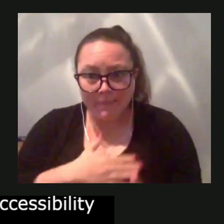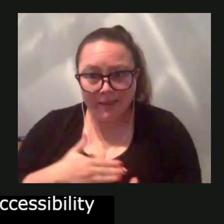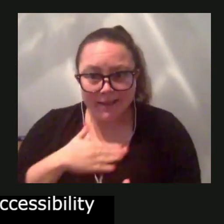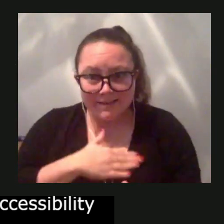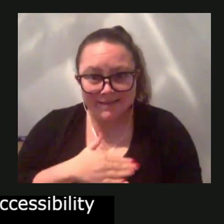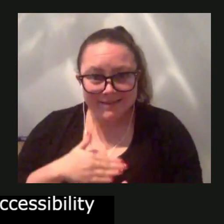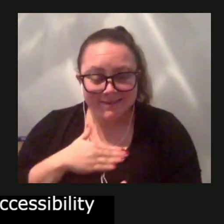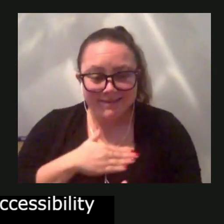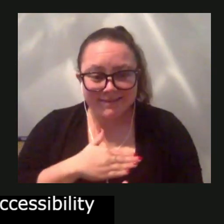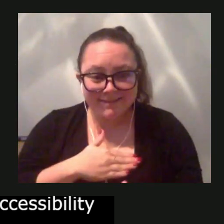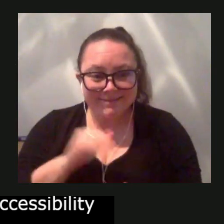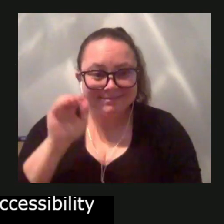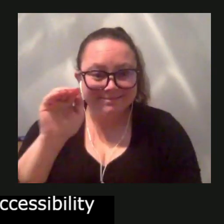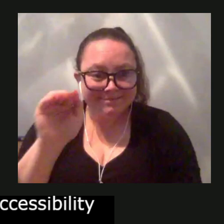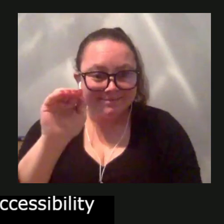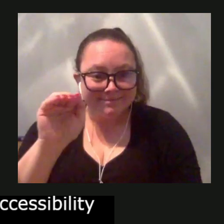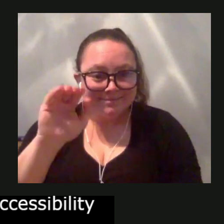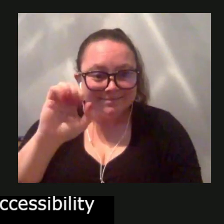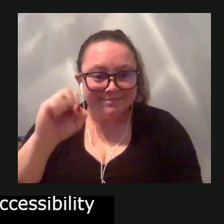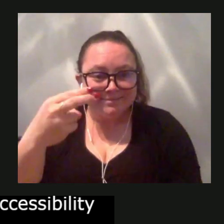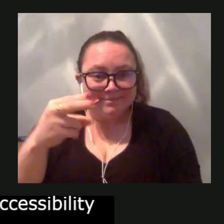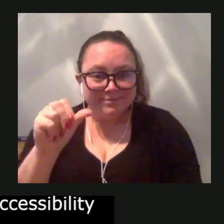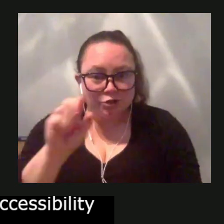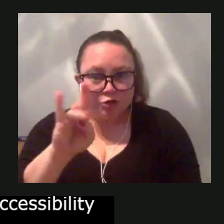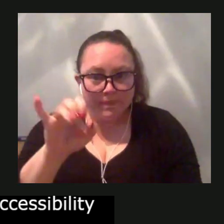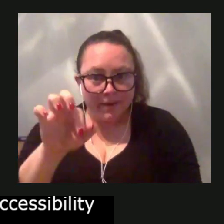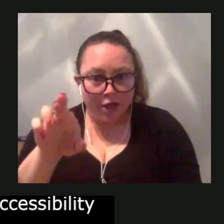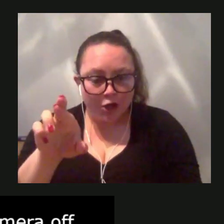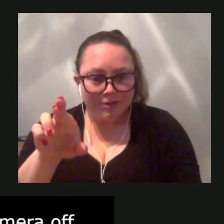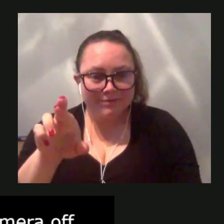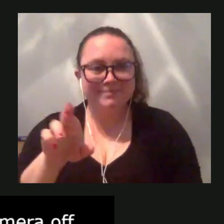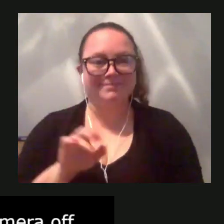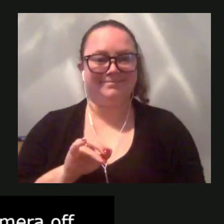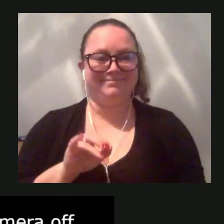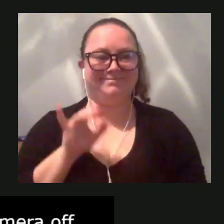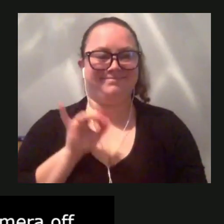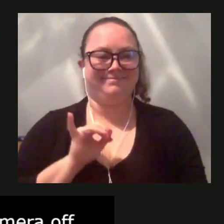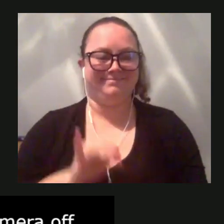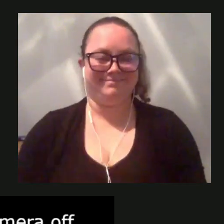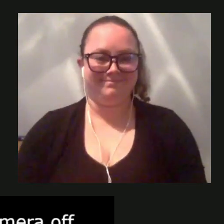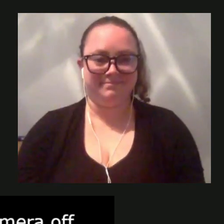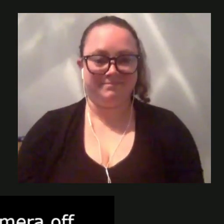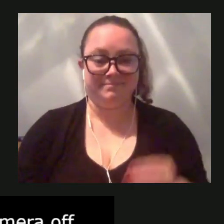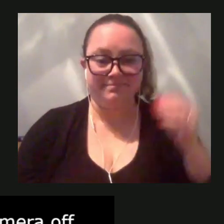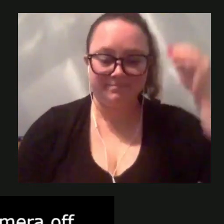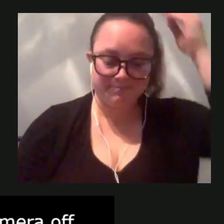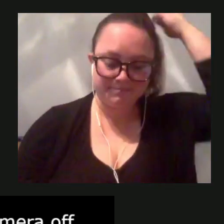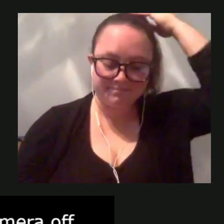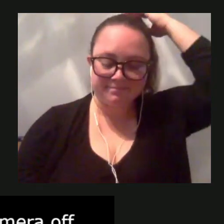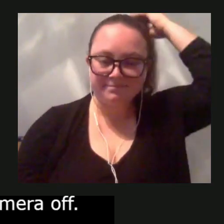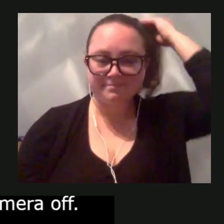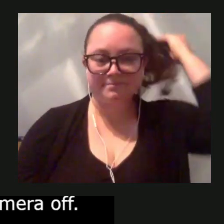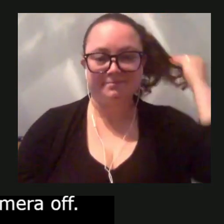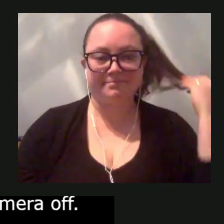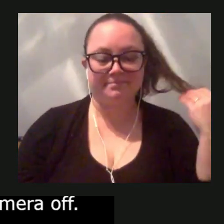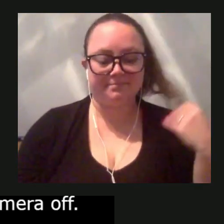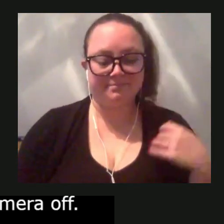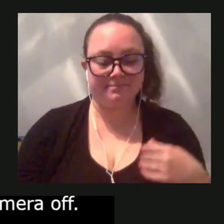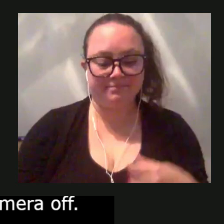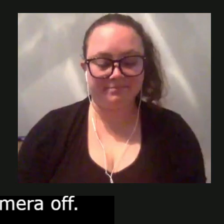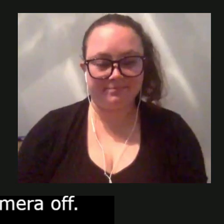Yeah, Shabir, your camera is off. give me just a second. Okay. Okay. That's